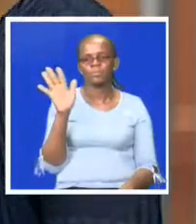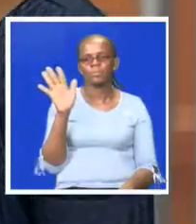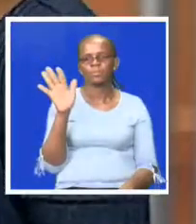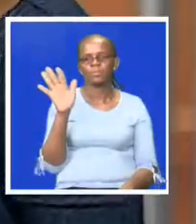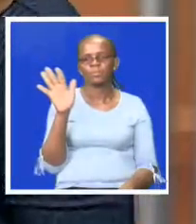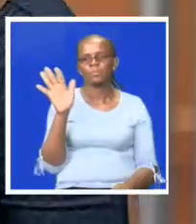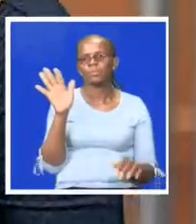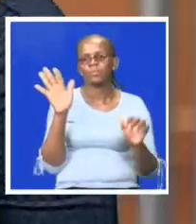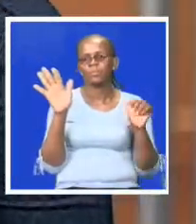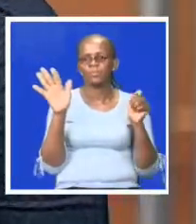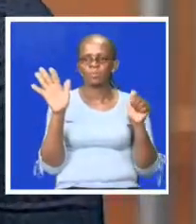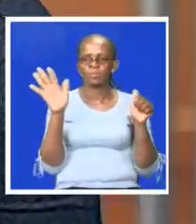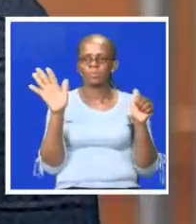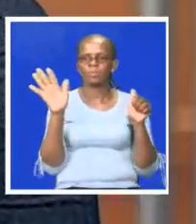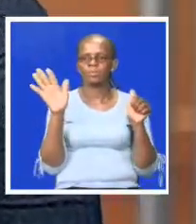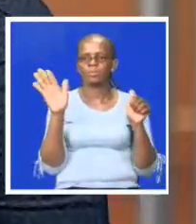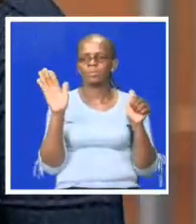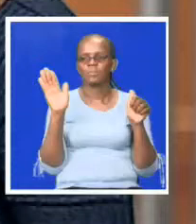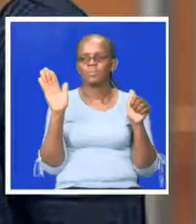6,